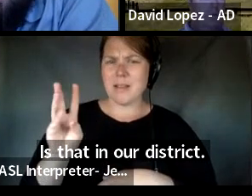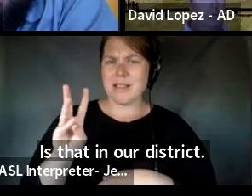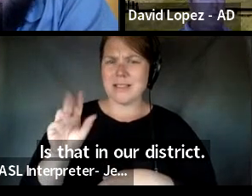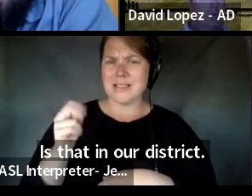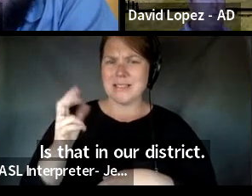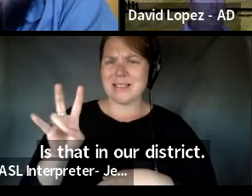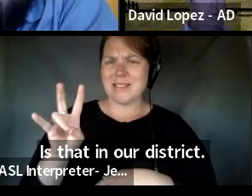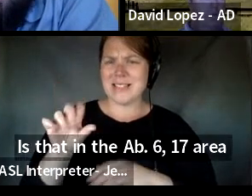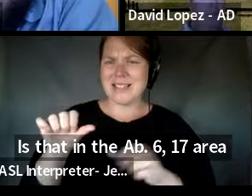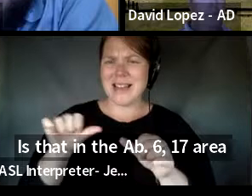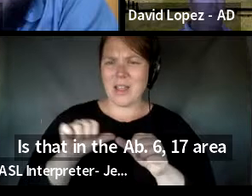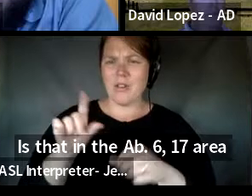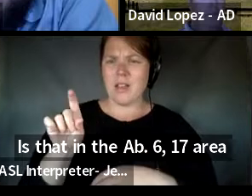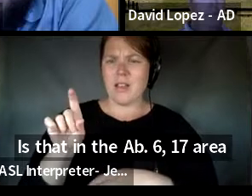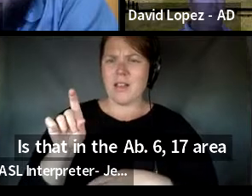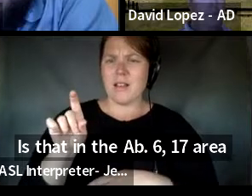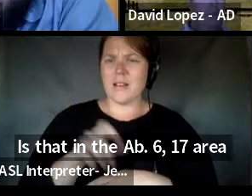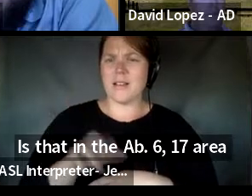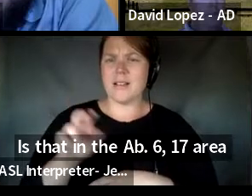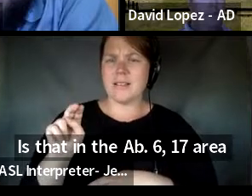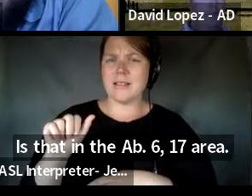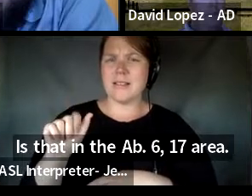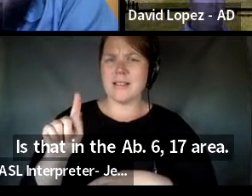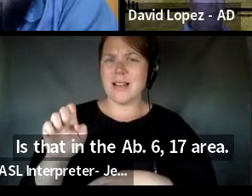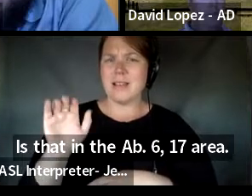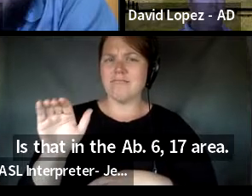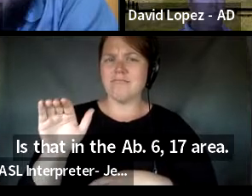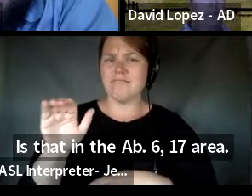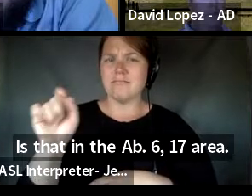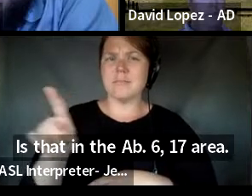area, Nate?